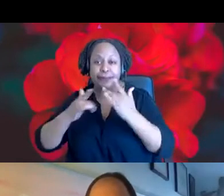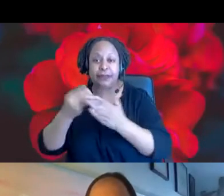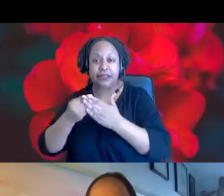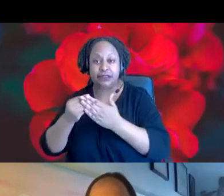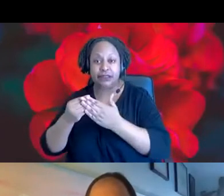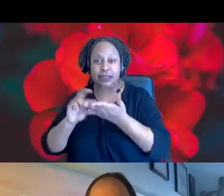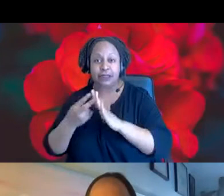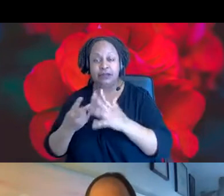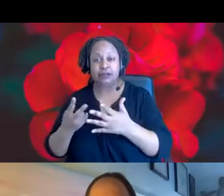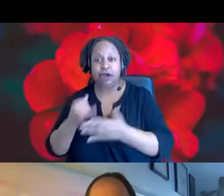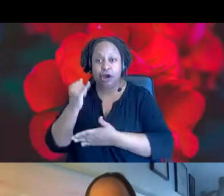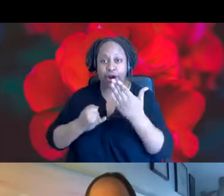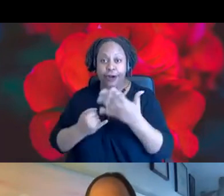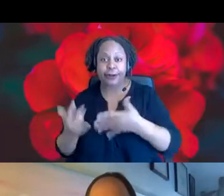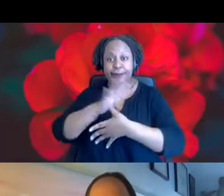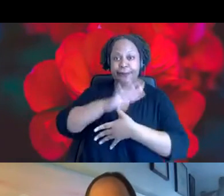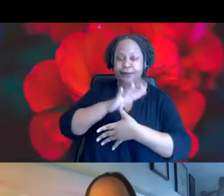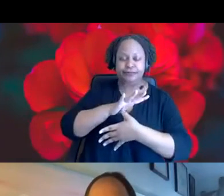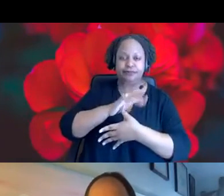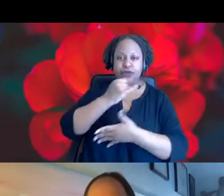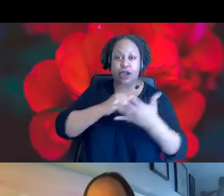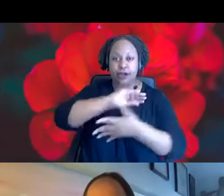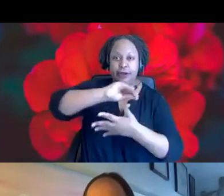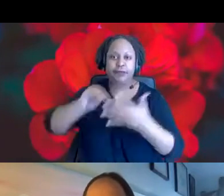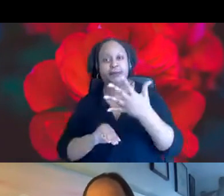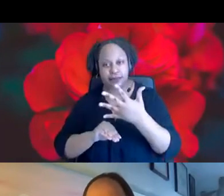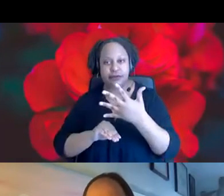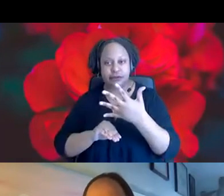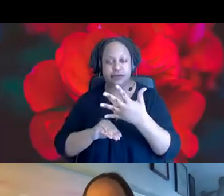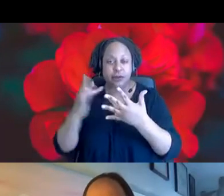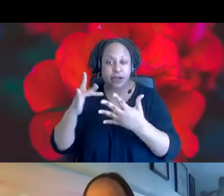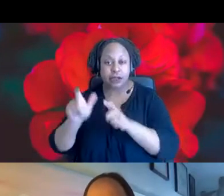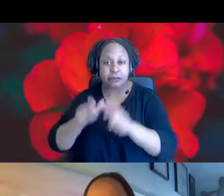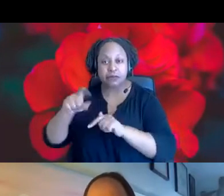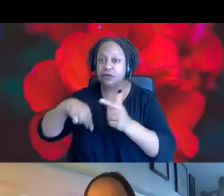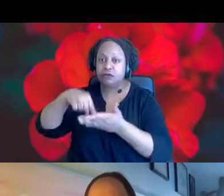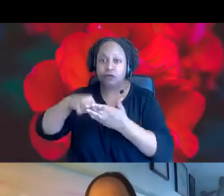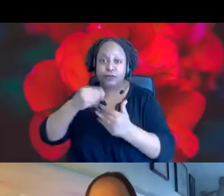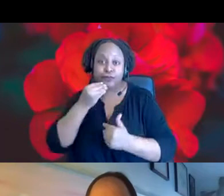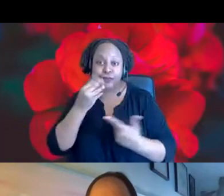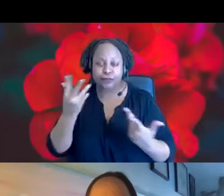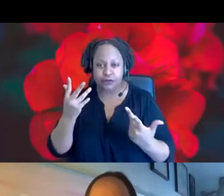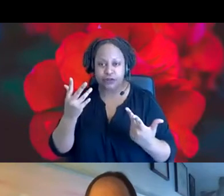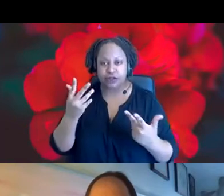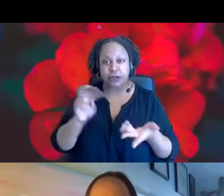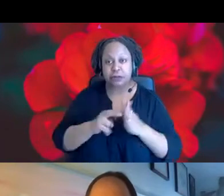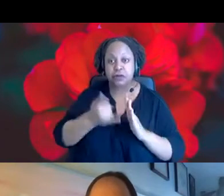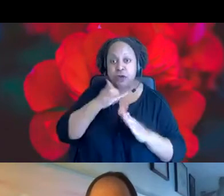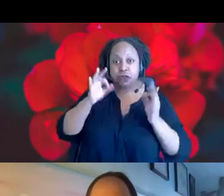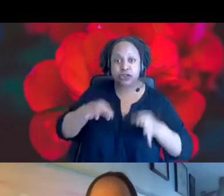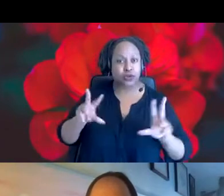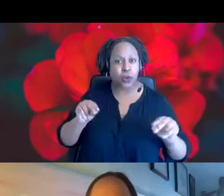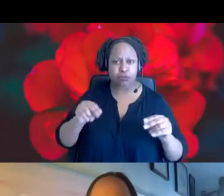are one of the things that get set aside. And, you know, not saying that's the wrong decision, you need to put food on the